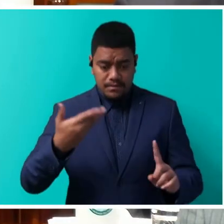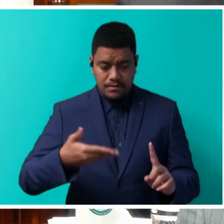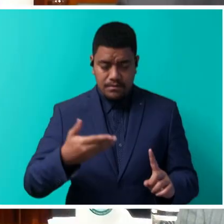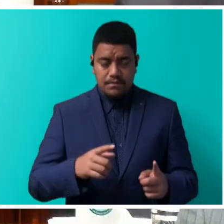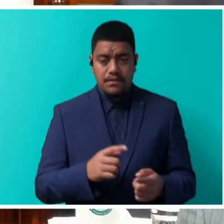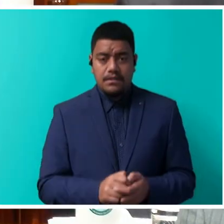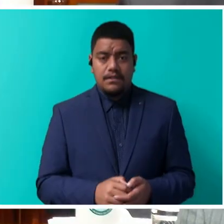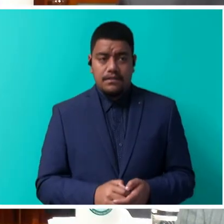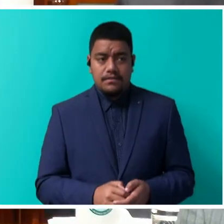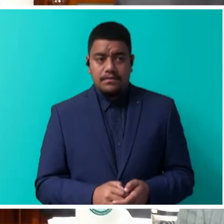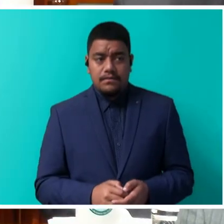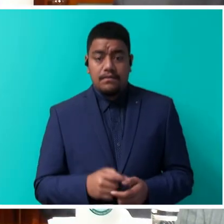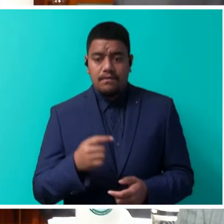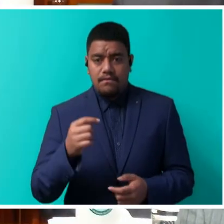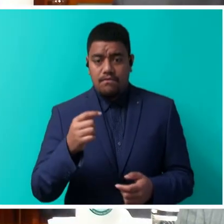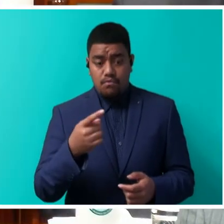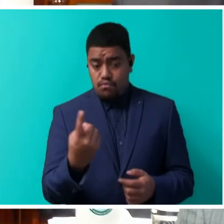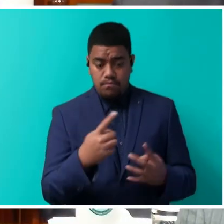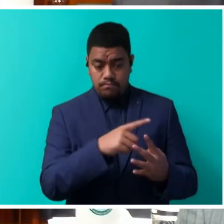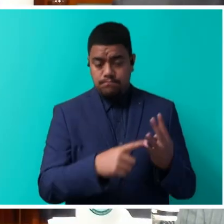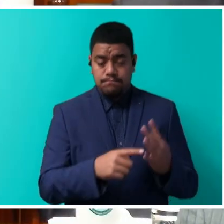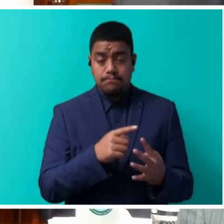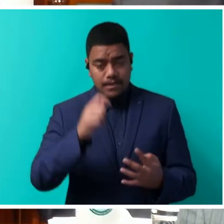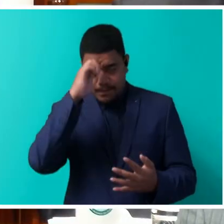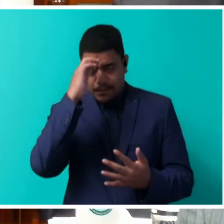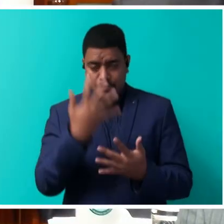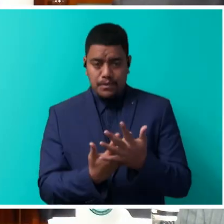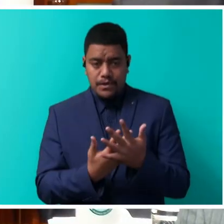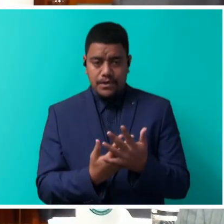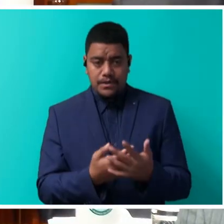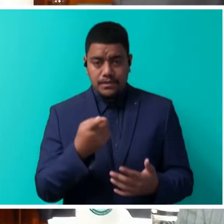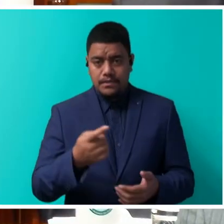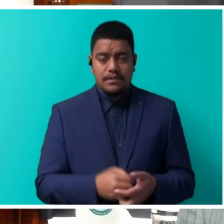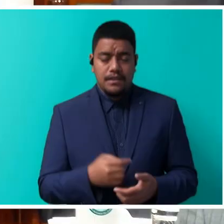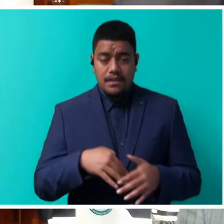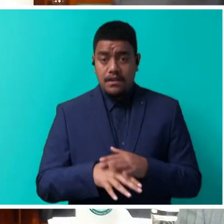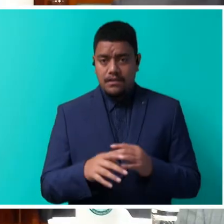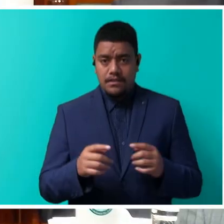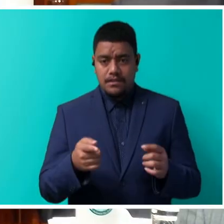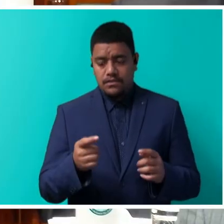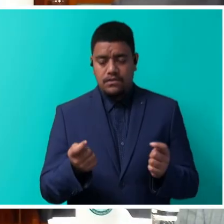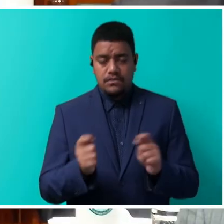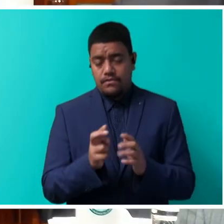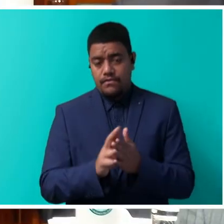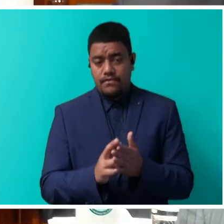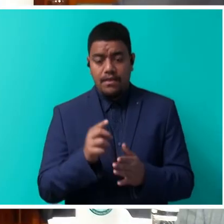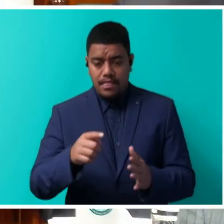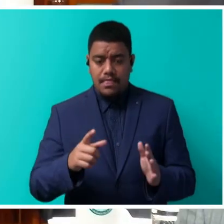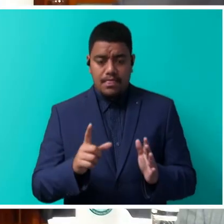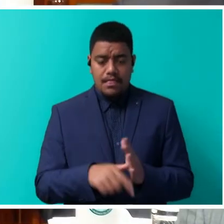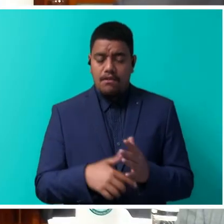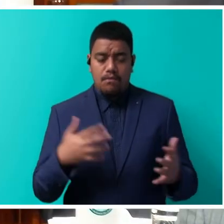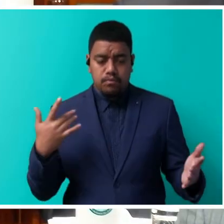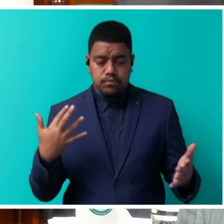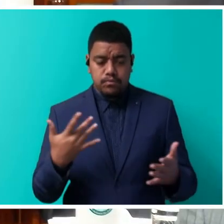University, Wellington, all of whom have had considerable experience in referendum administration. This was timely following the